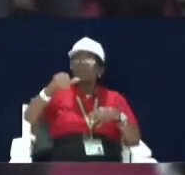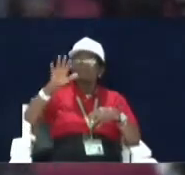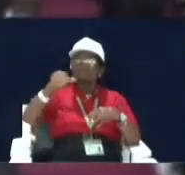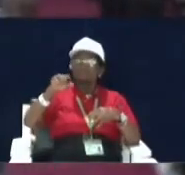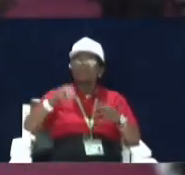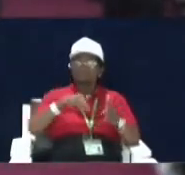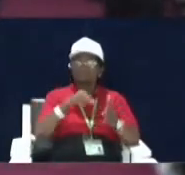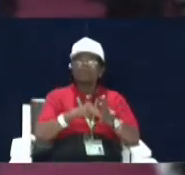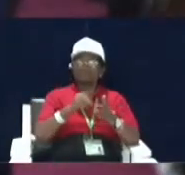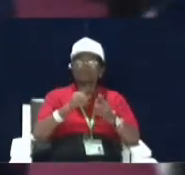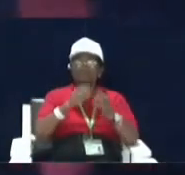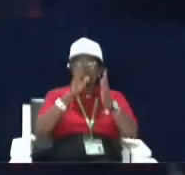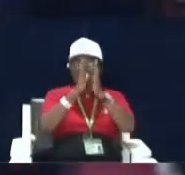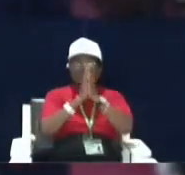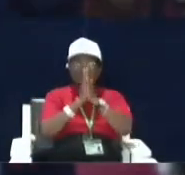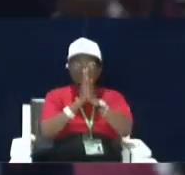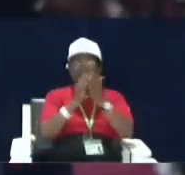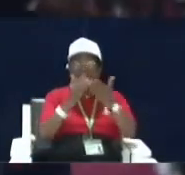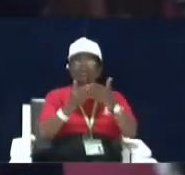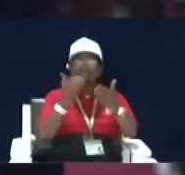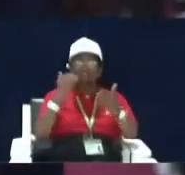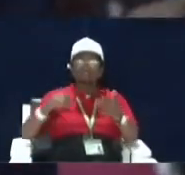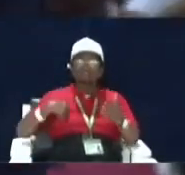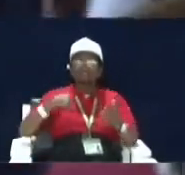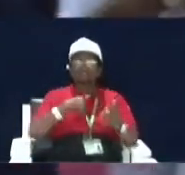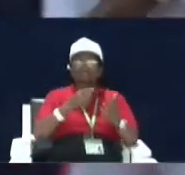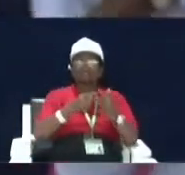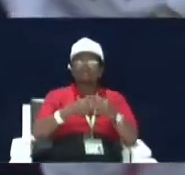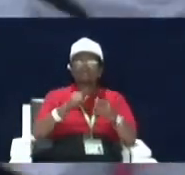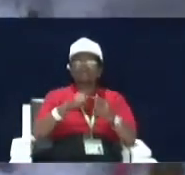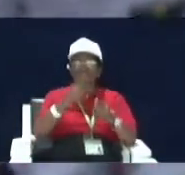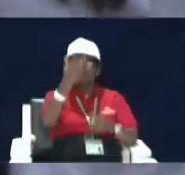before we begin to lay hands.